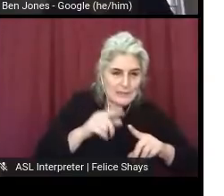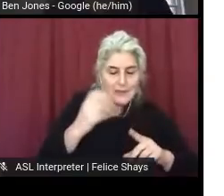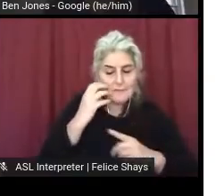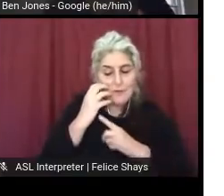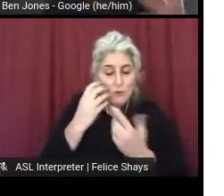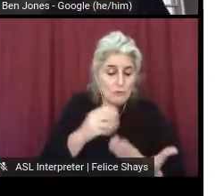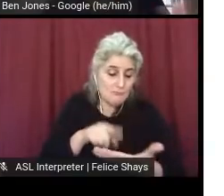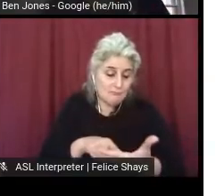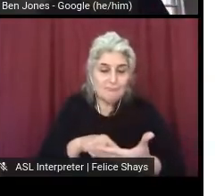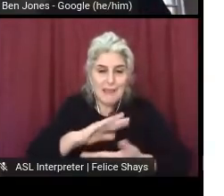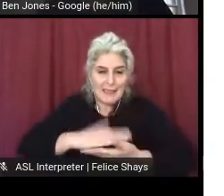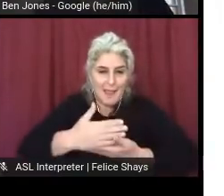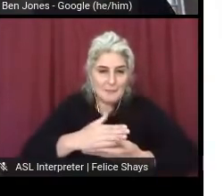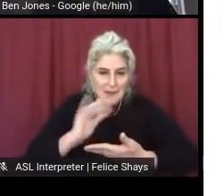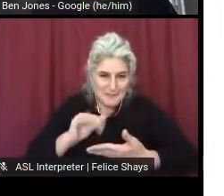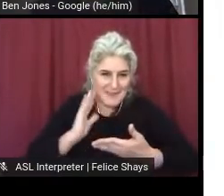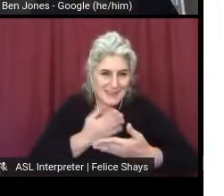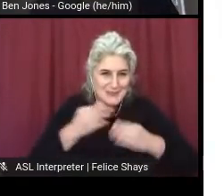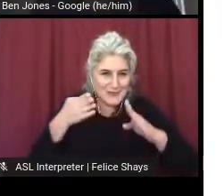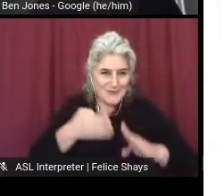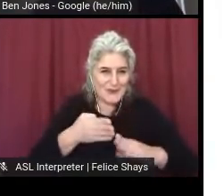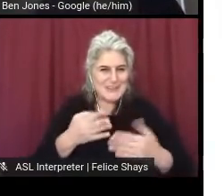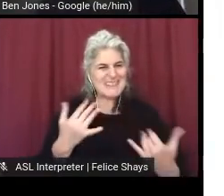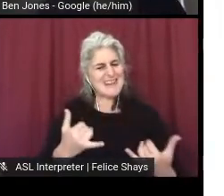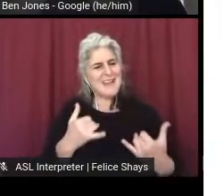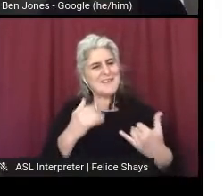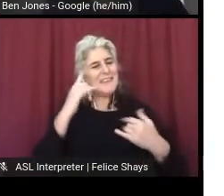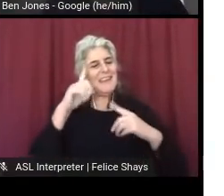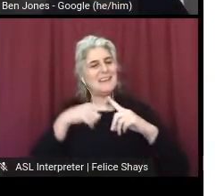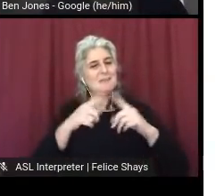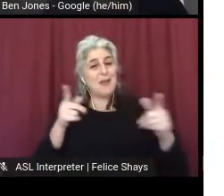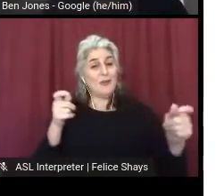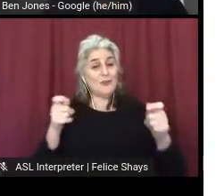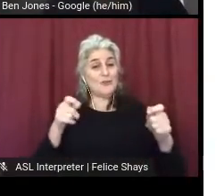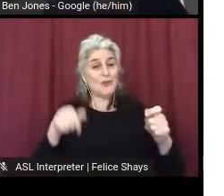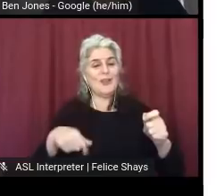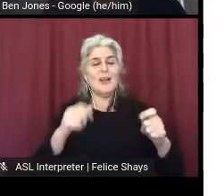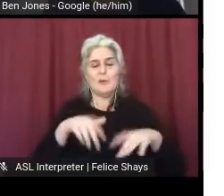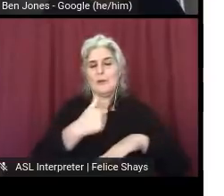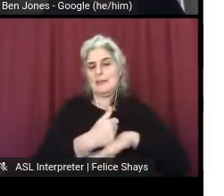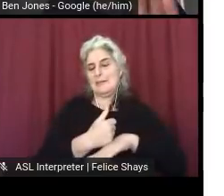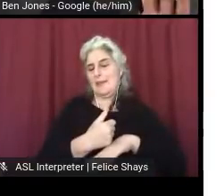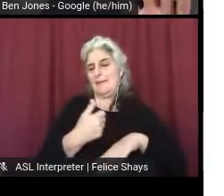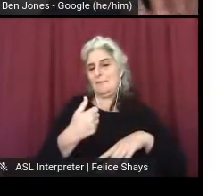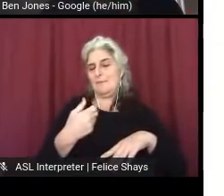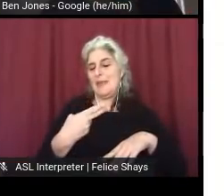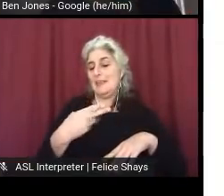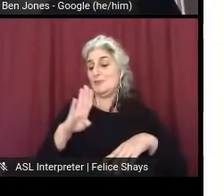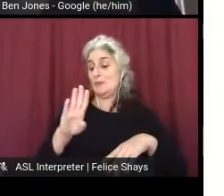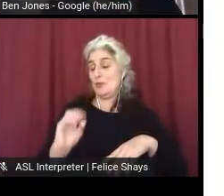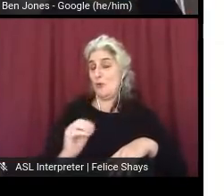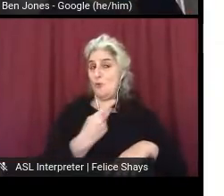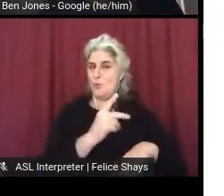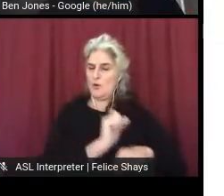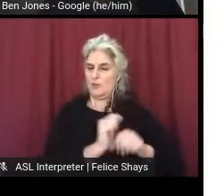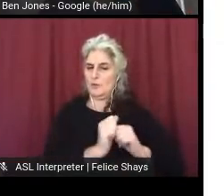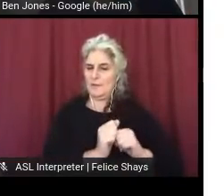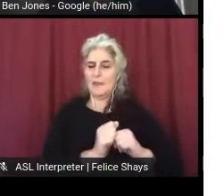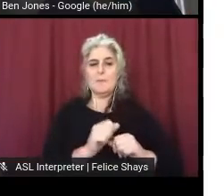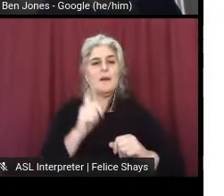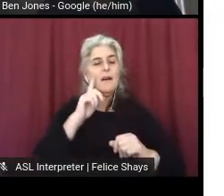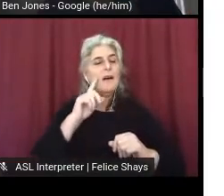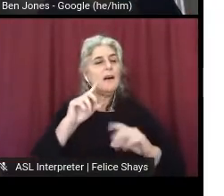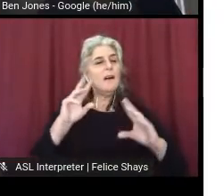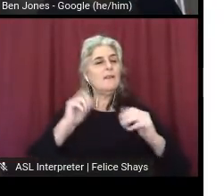you, it's just interesting to see the kind of questions you can ask. This was an experiment we did with HBO for Westworld. Season one of Westworld was